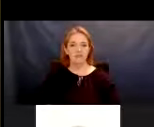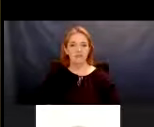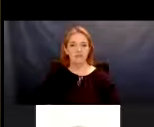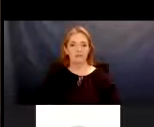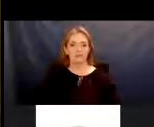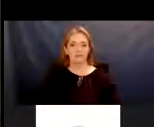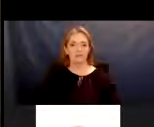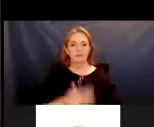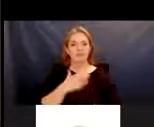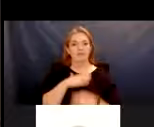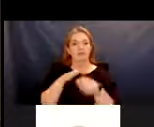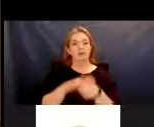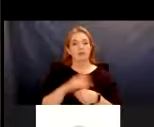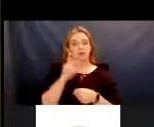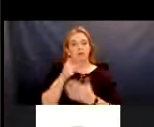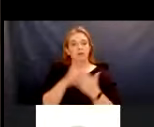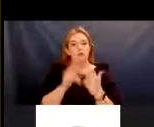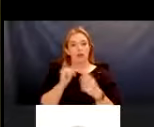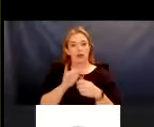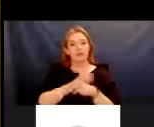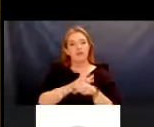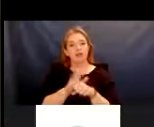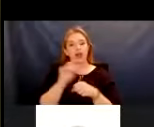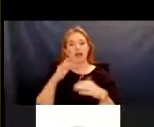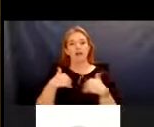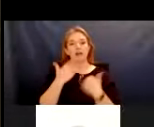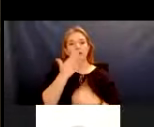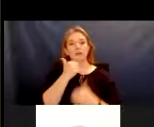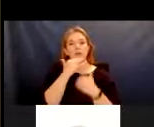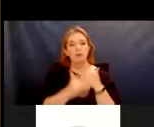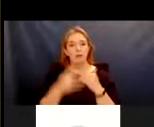My struts do welts the fan, the young sweet blood pops.